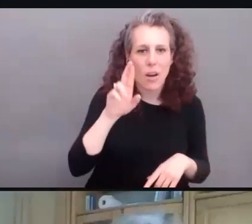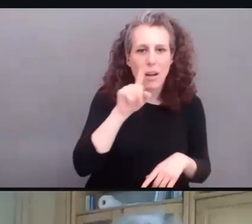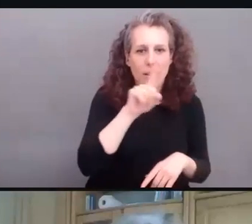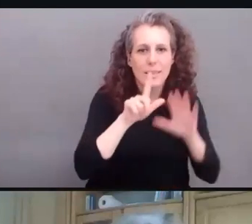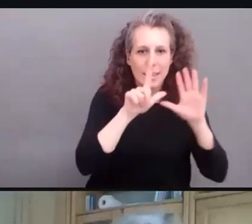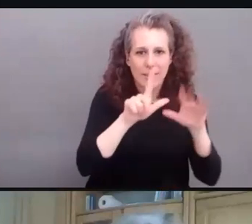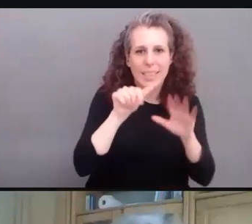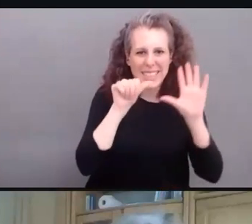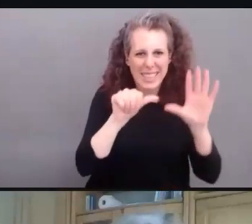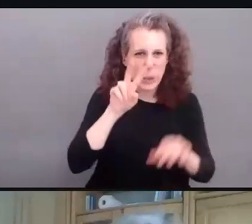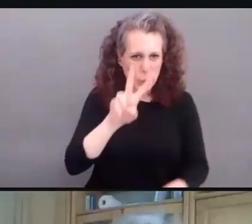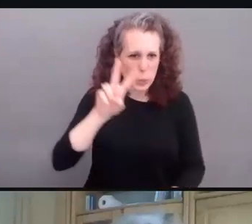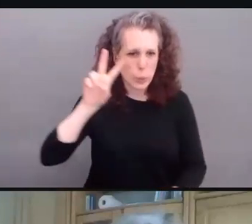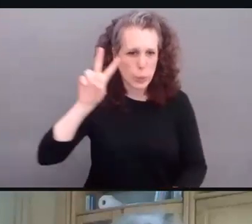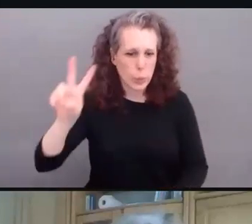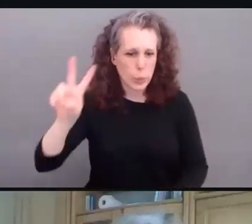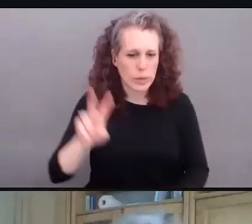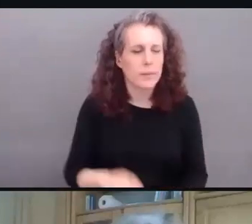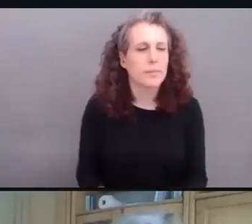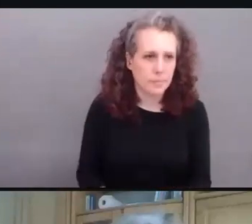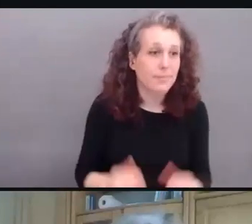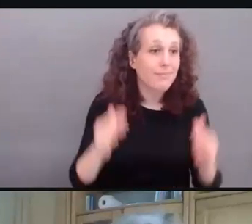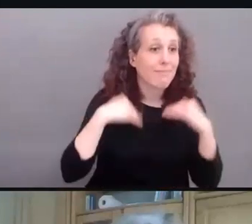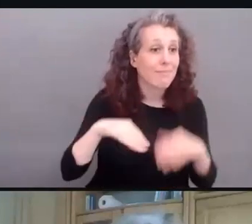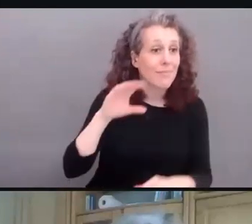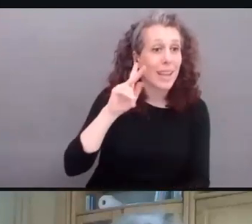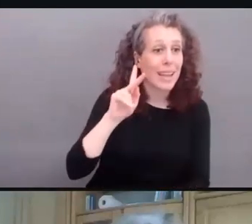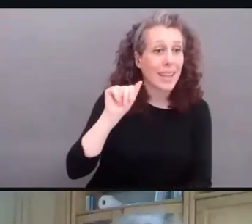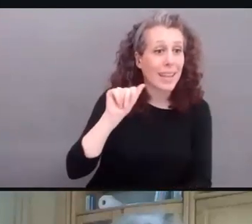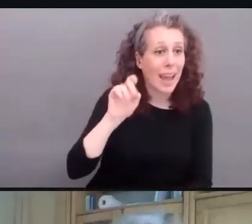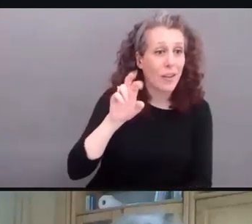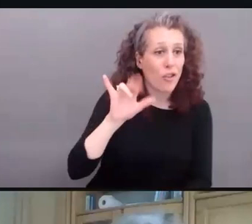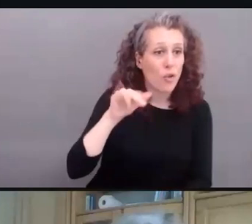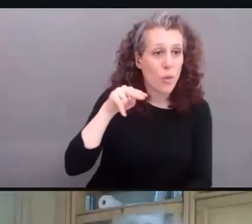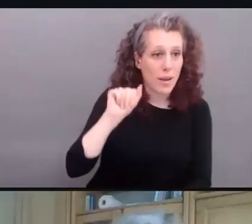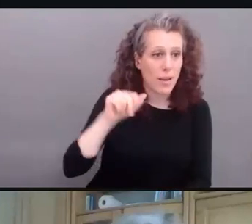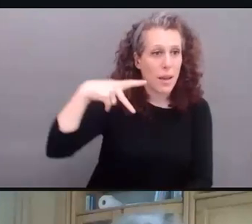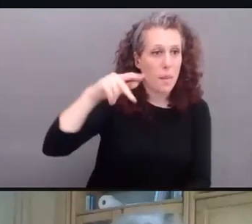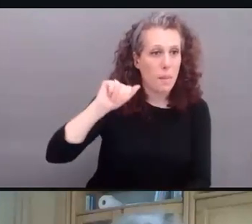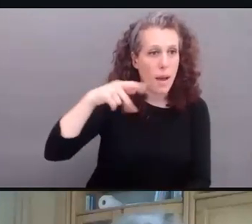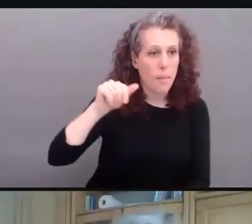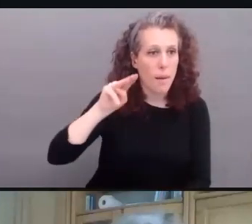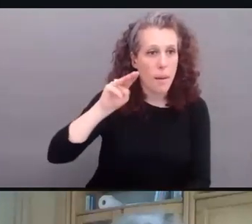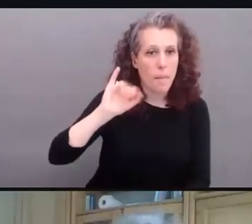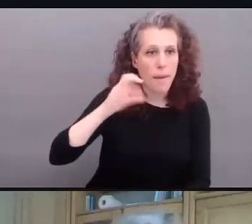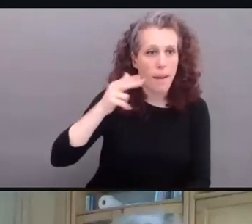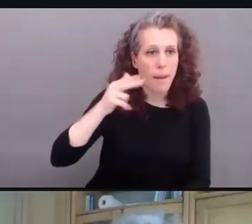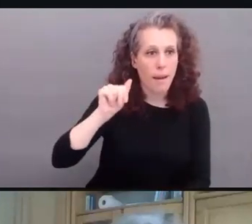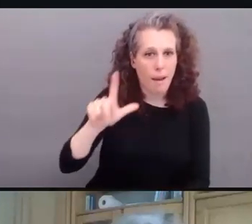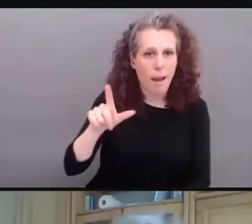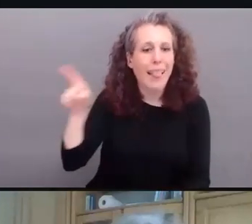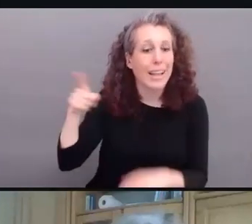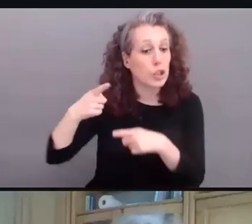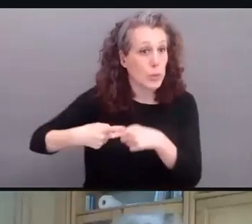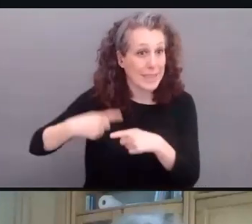17622 report. Then Katerina Papamichael coming from Greece. She